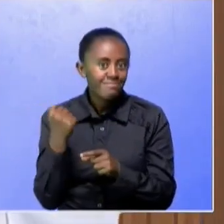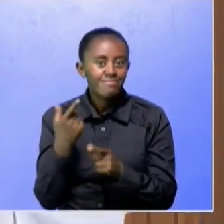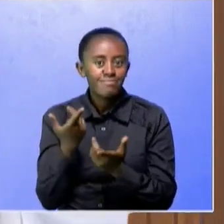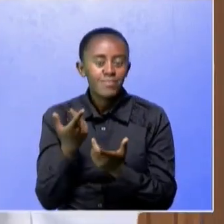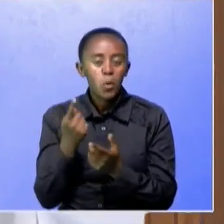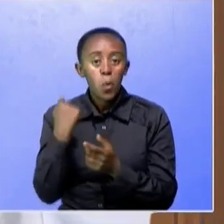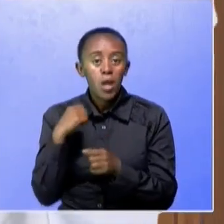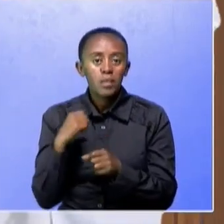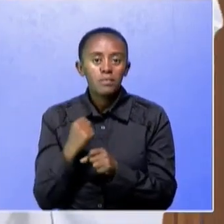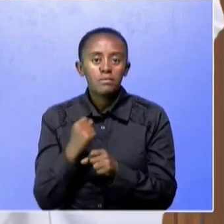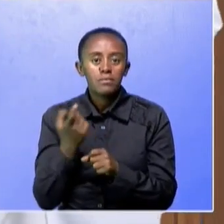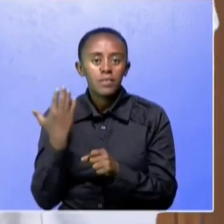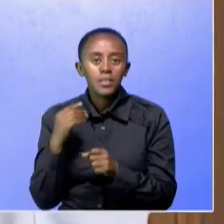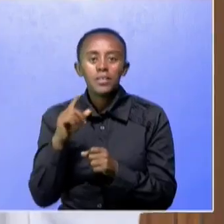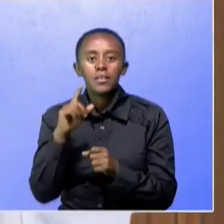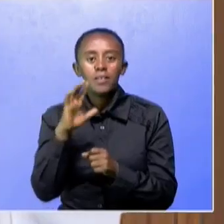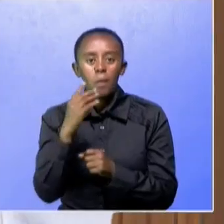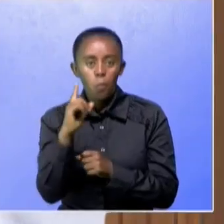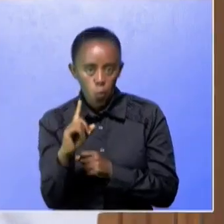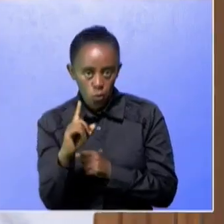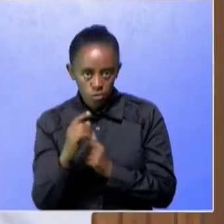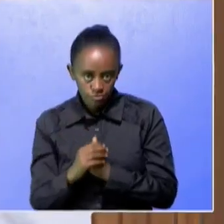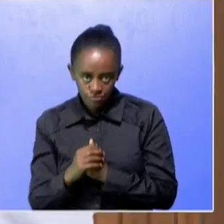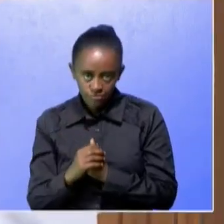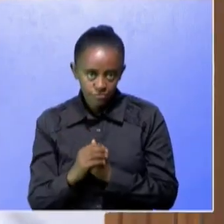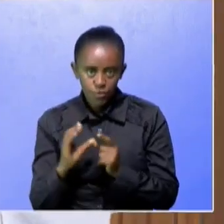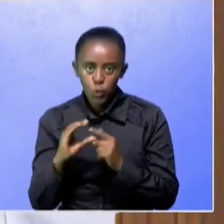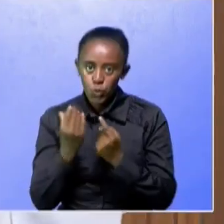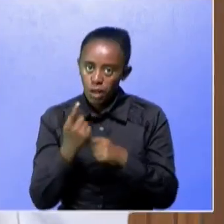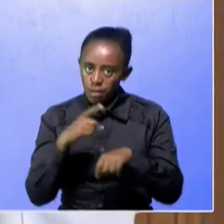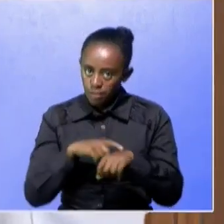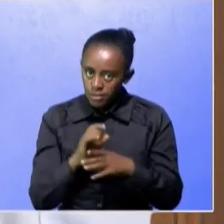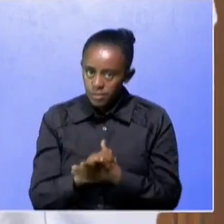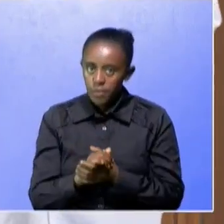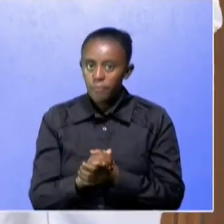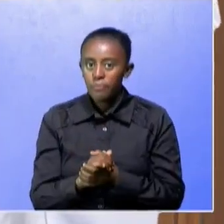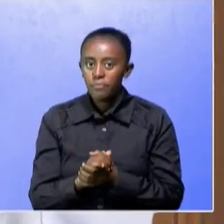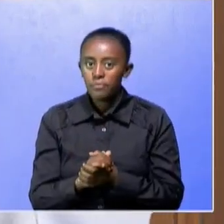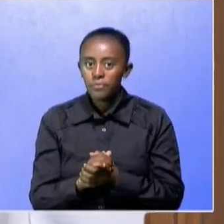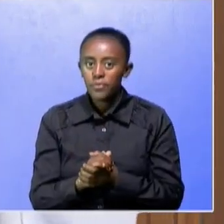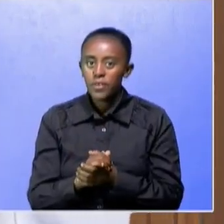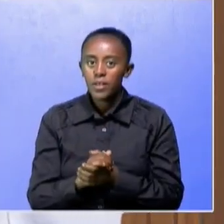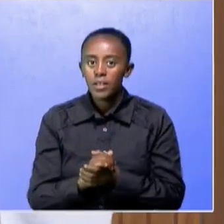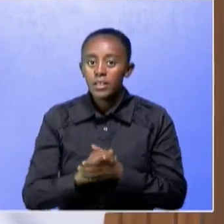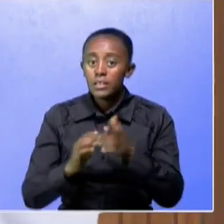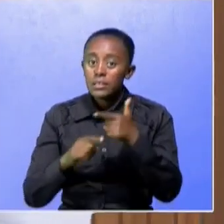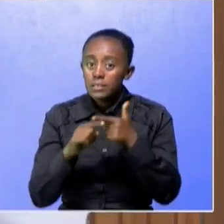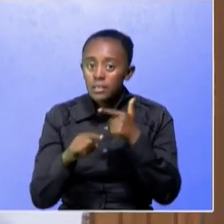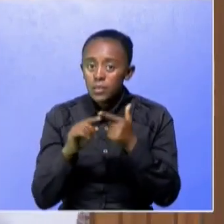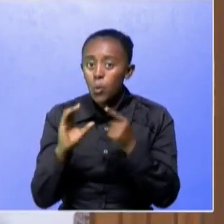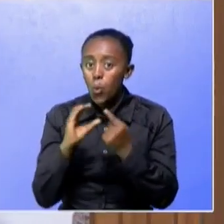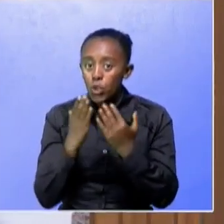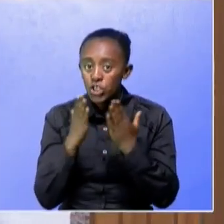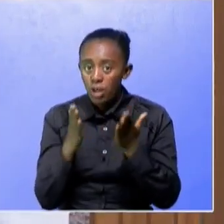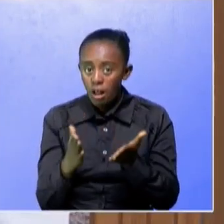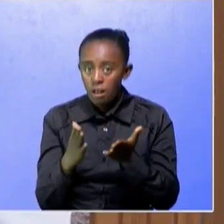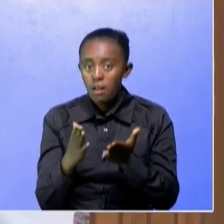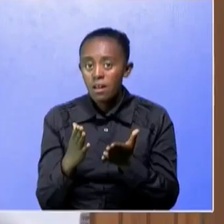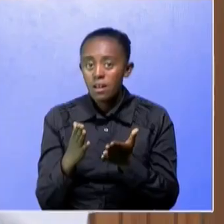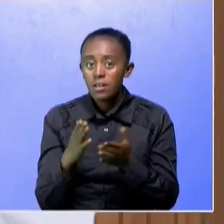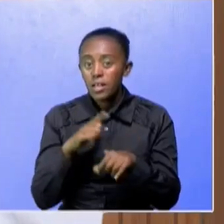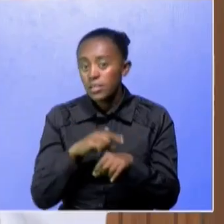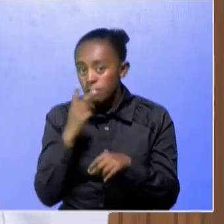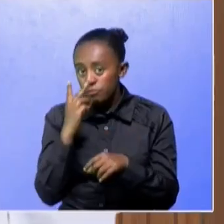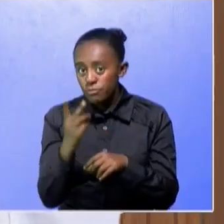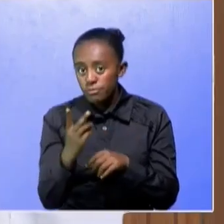were practicing in the case of type 1 conditional tense. When it comes to the second type of conditional, that was type 2 conditional